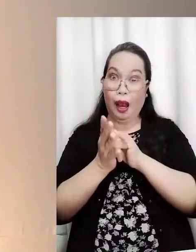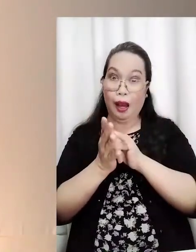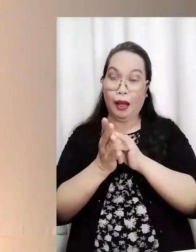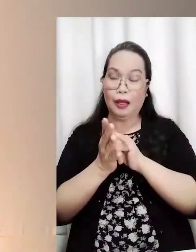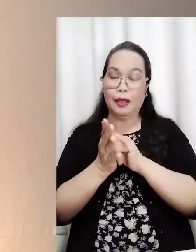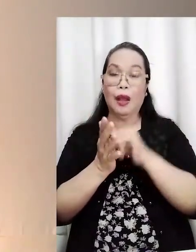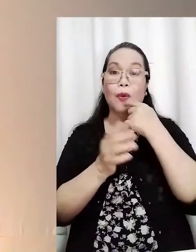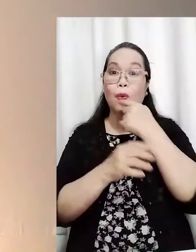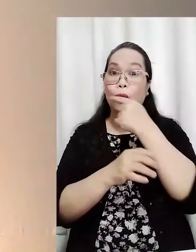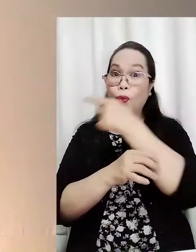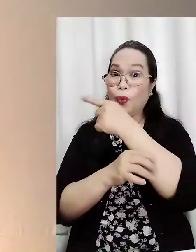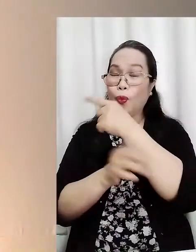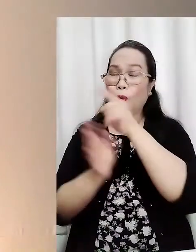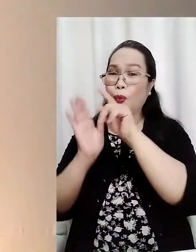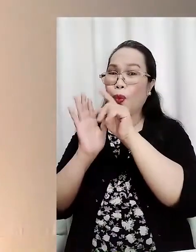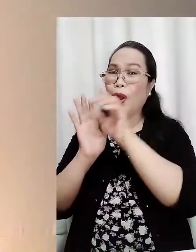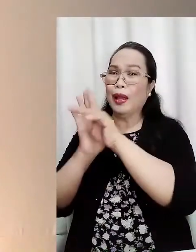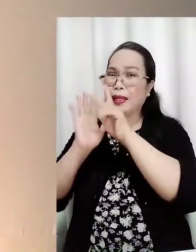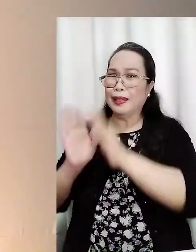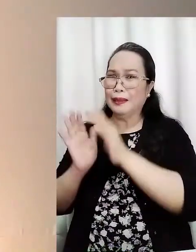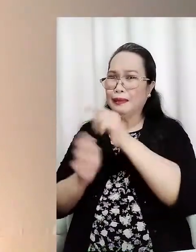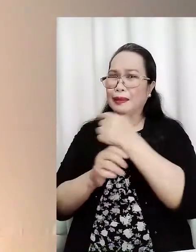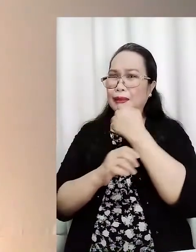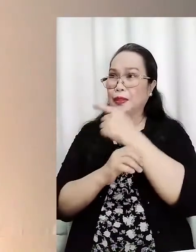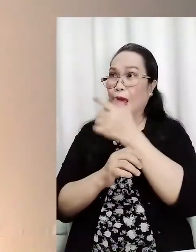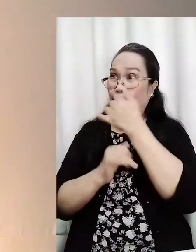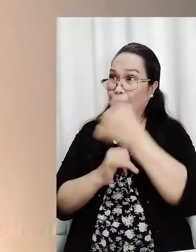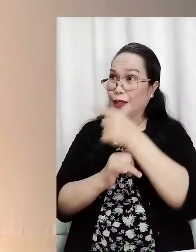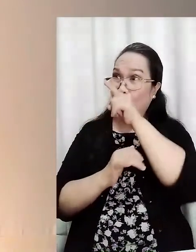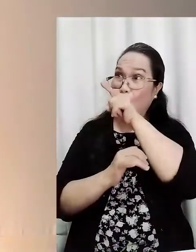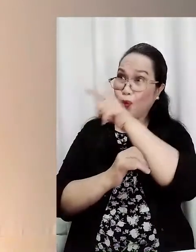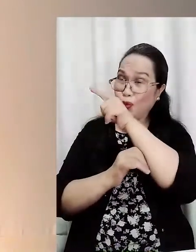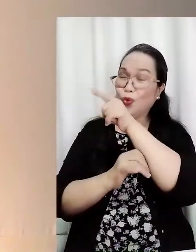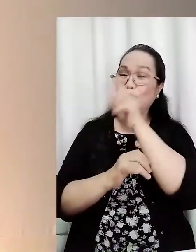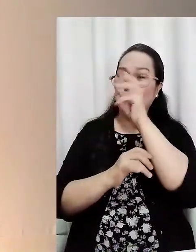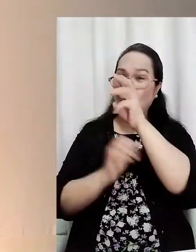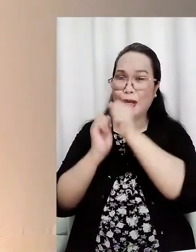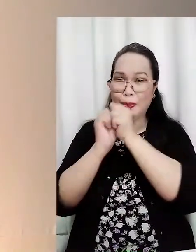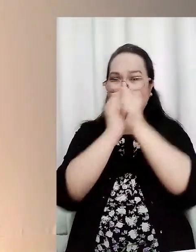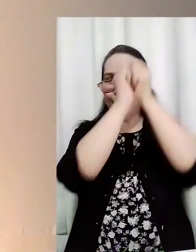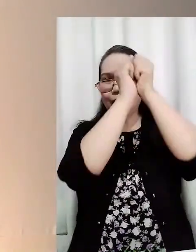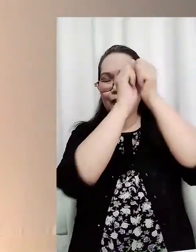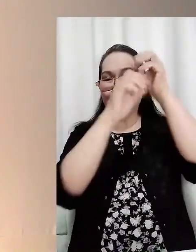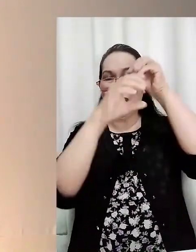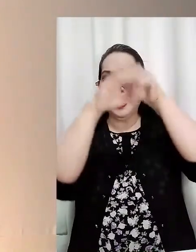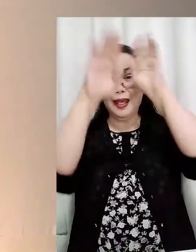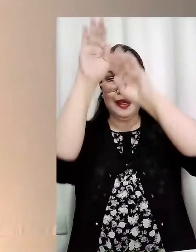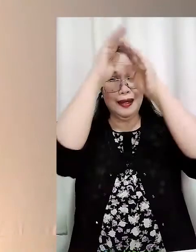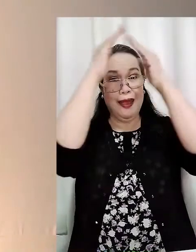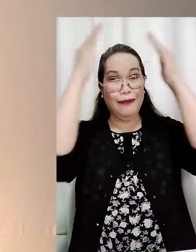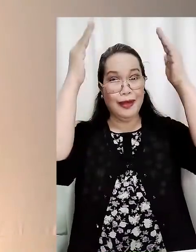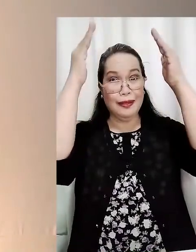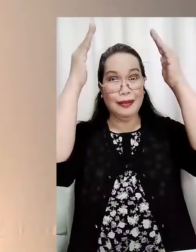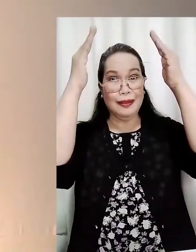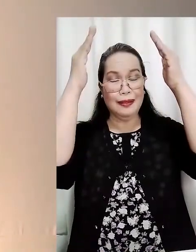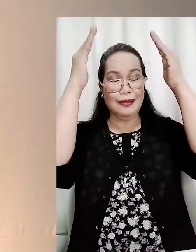one criminal, He said to him, you know, from now on, you are going to be with me in paradise. An impure,